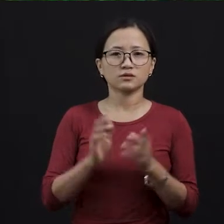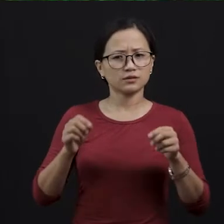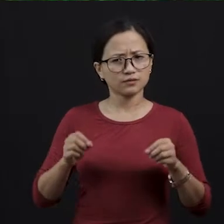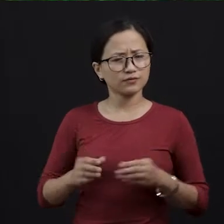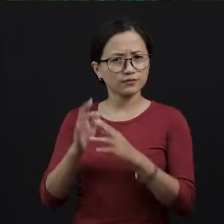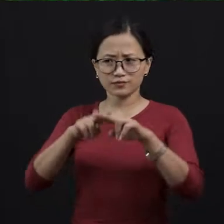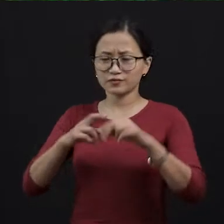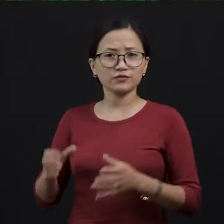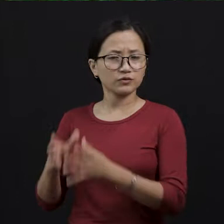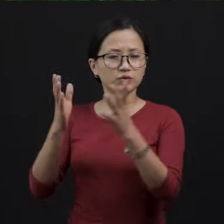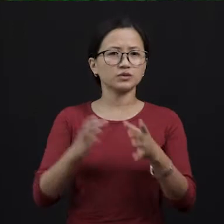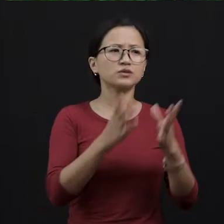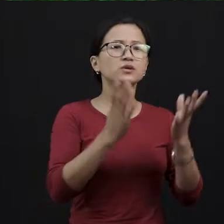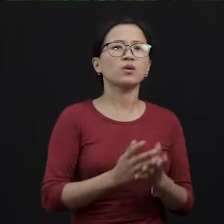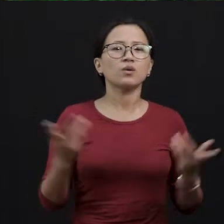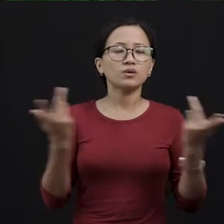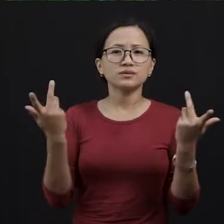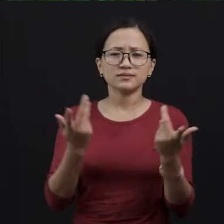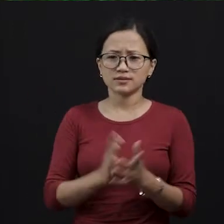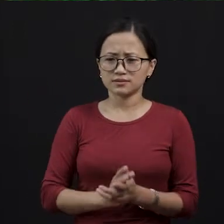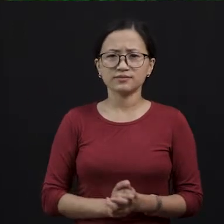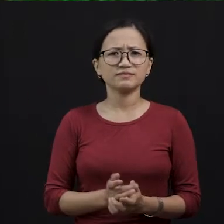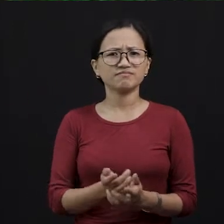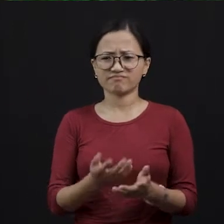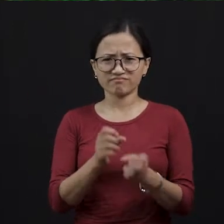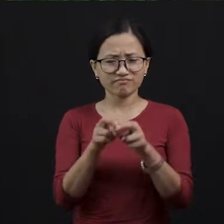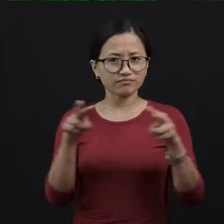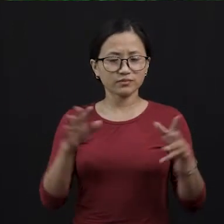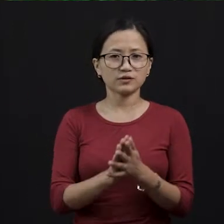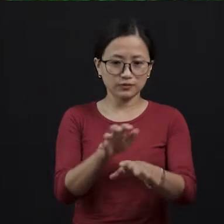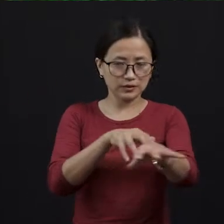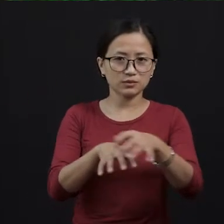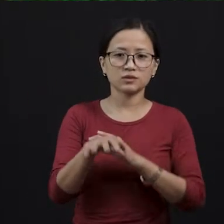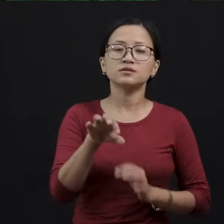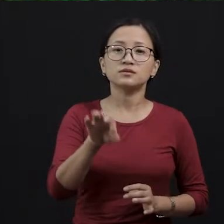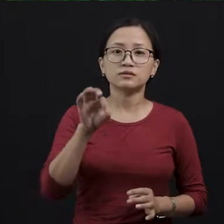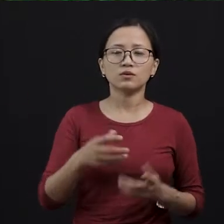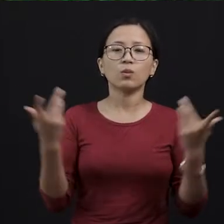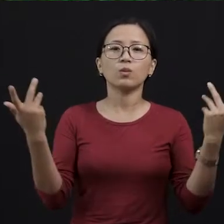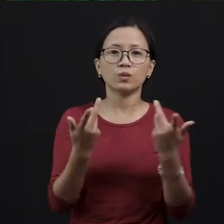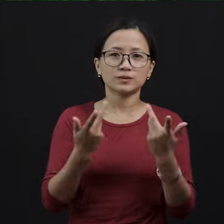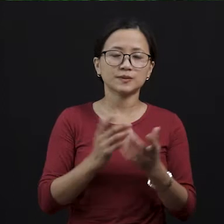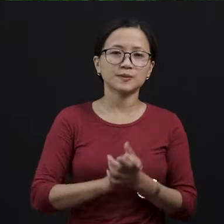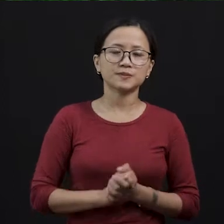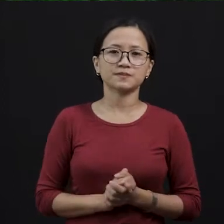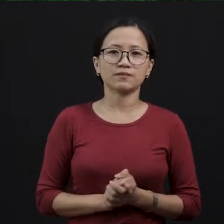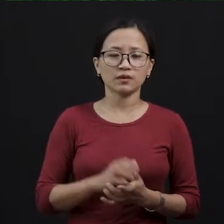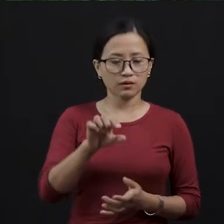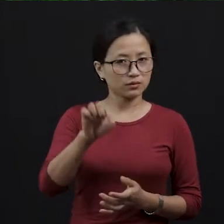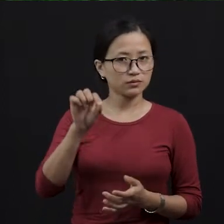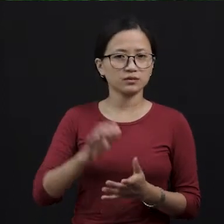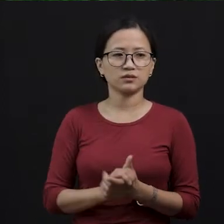forest, usually, what kind of animals do you find? In the forest, usually you will